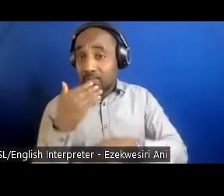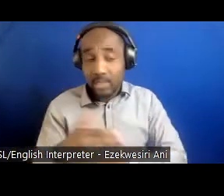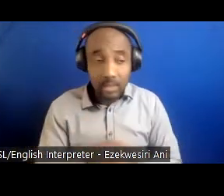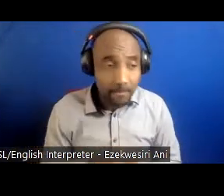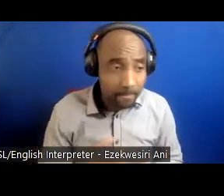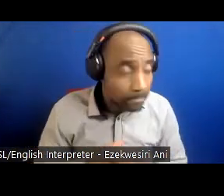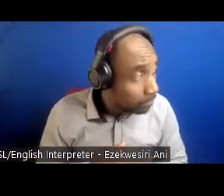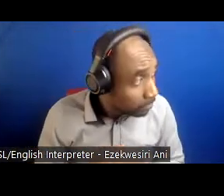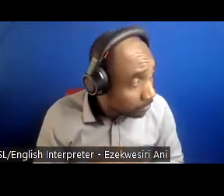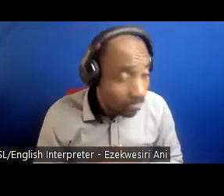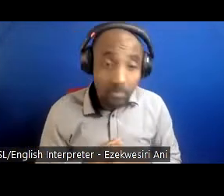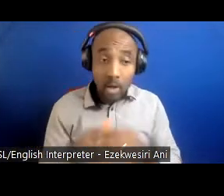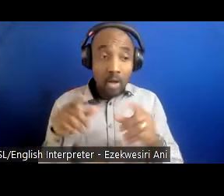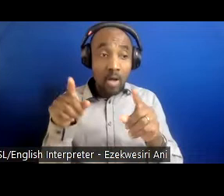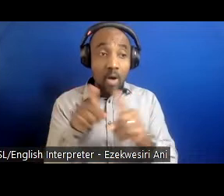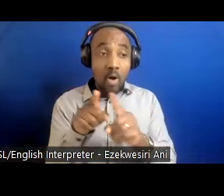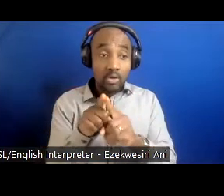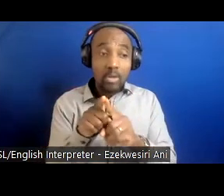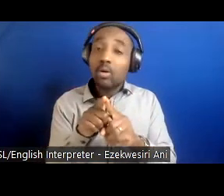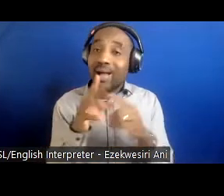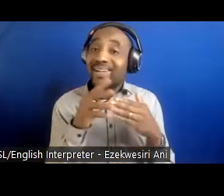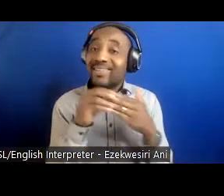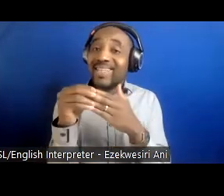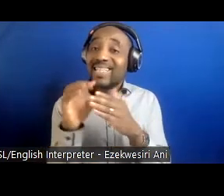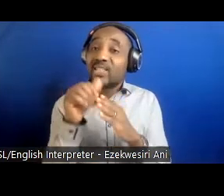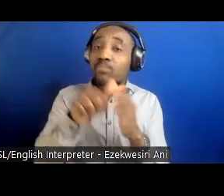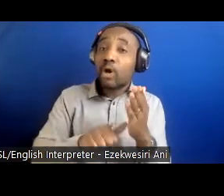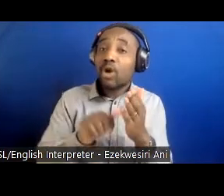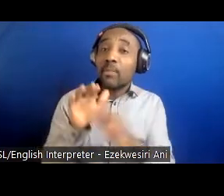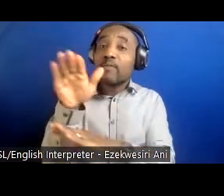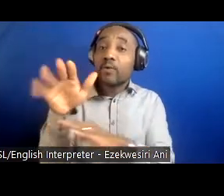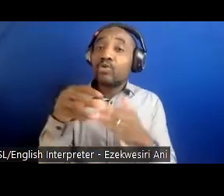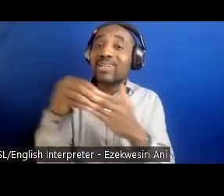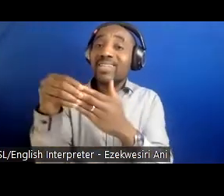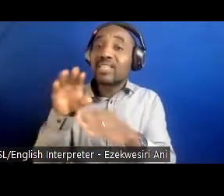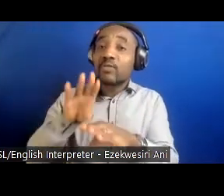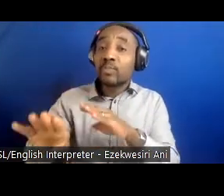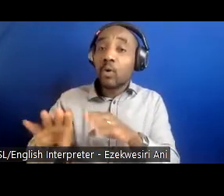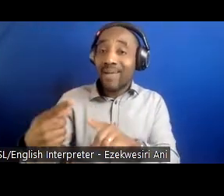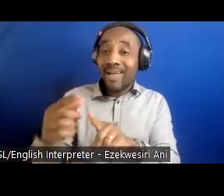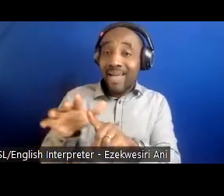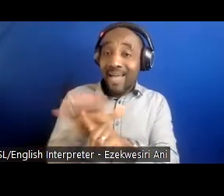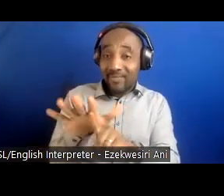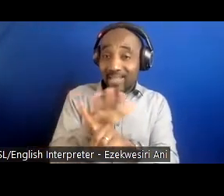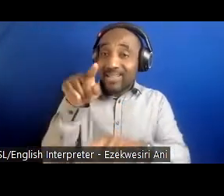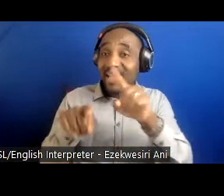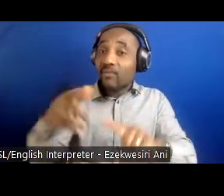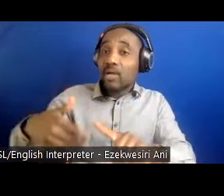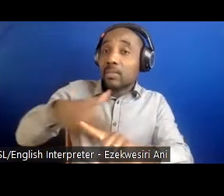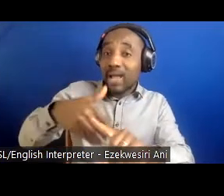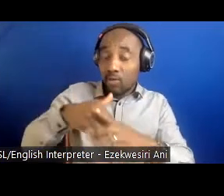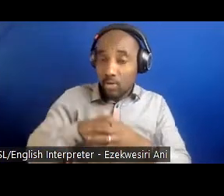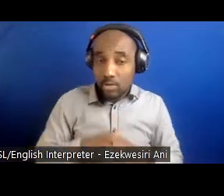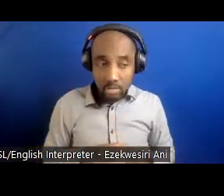We have also delivered our innovative leadership program to future leaders of sport from ethnically diverse backgrounds. This includes